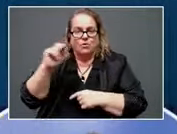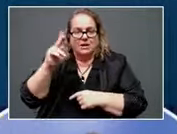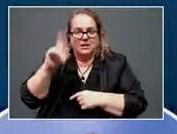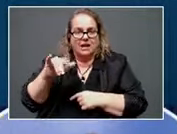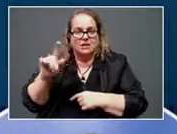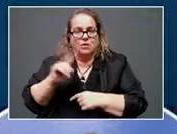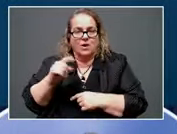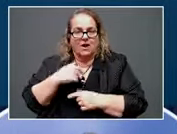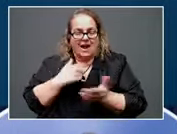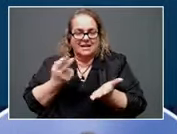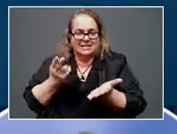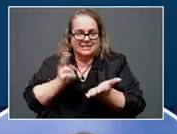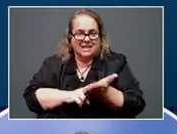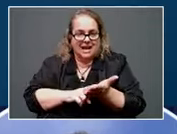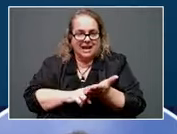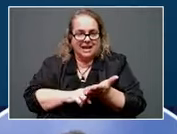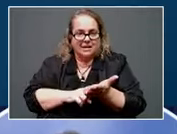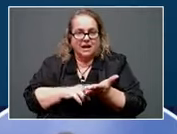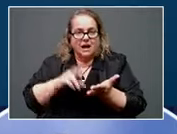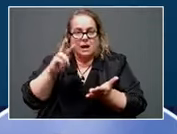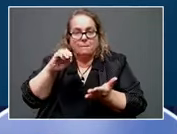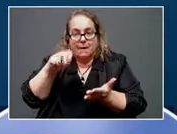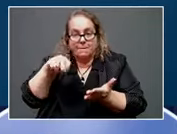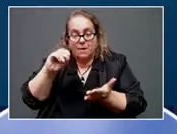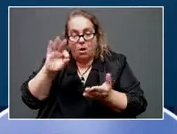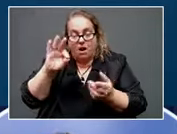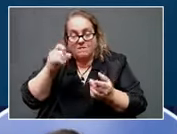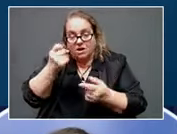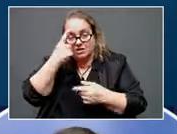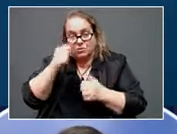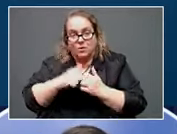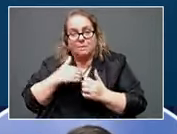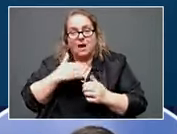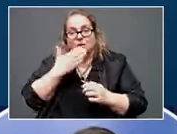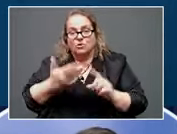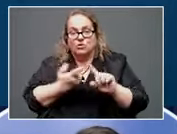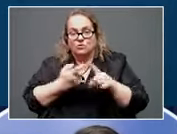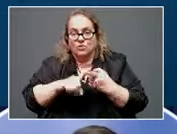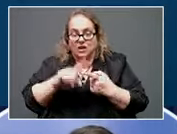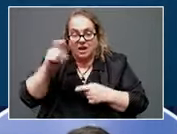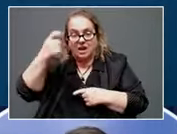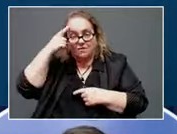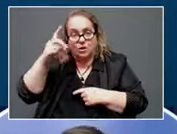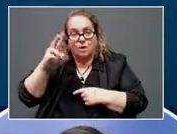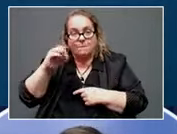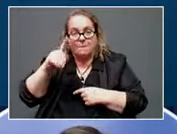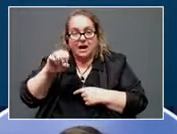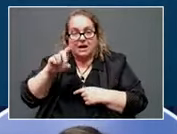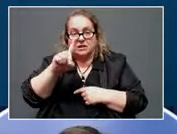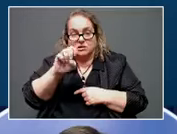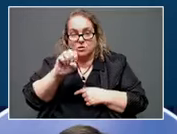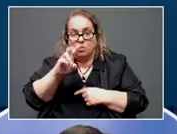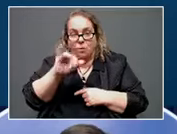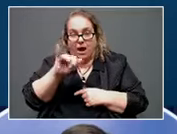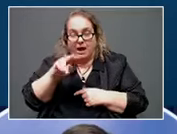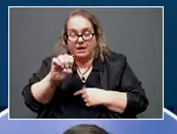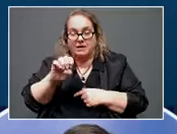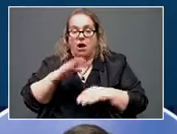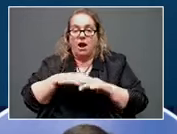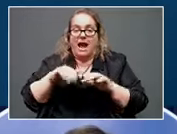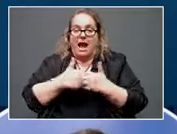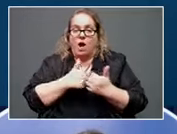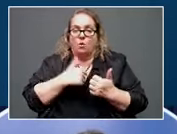signed a memorandum of understanding with my good friend, Governor Mike DeWine, on how we are going to build